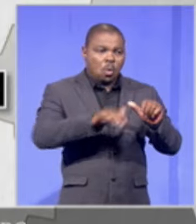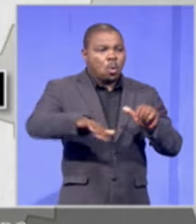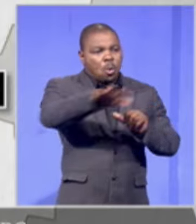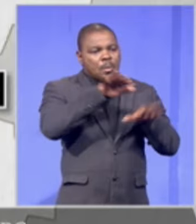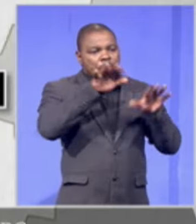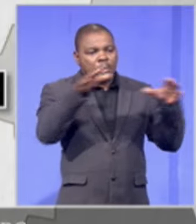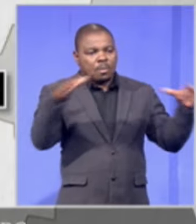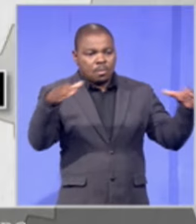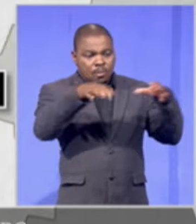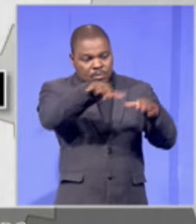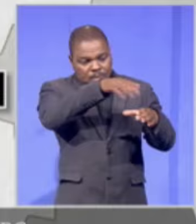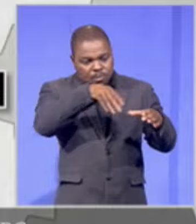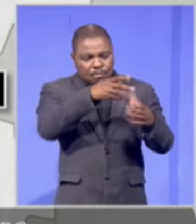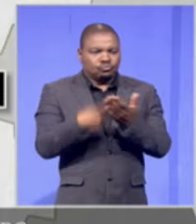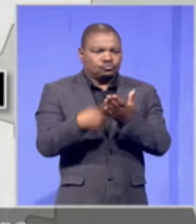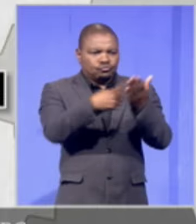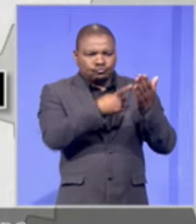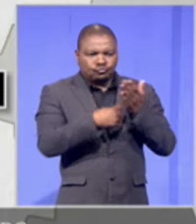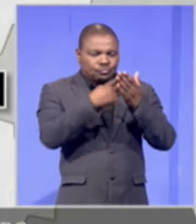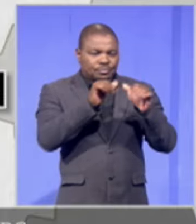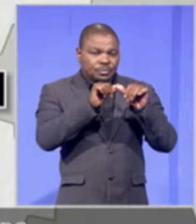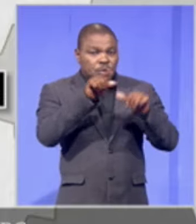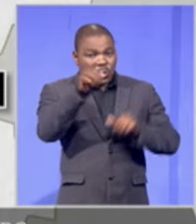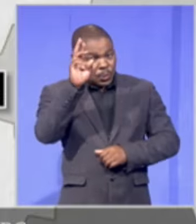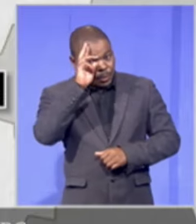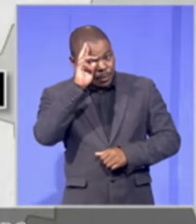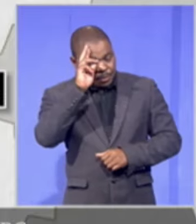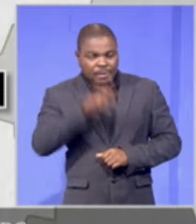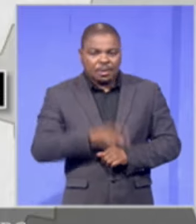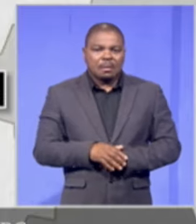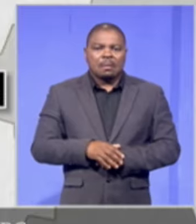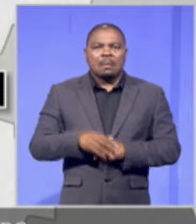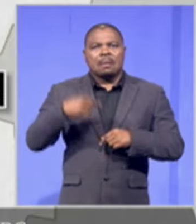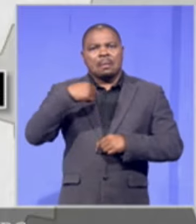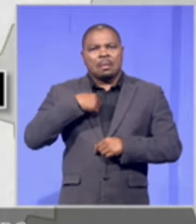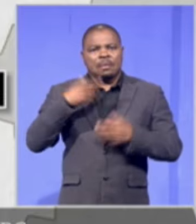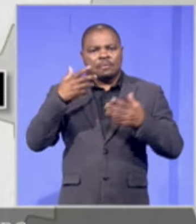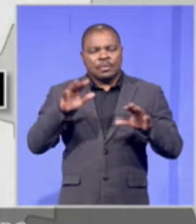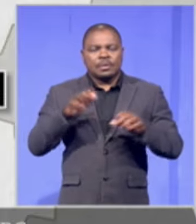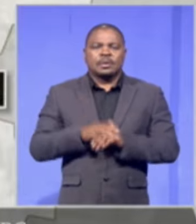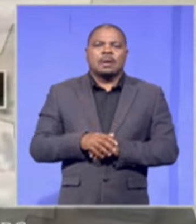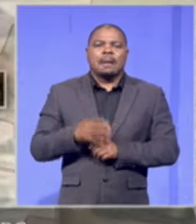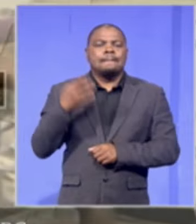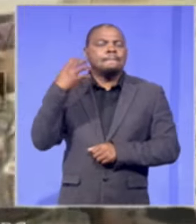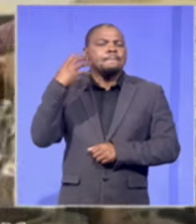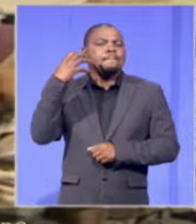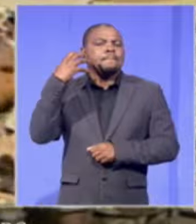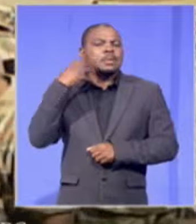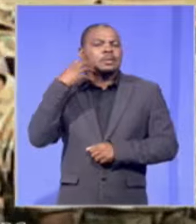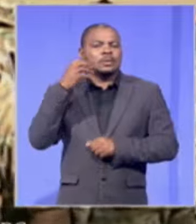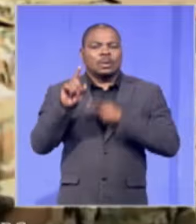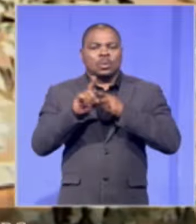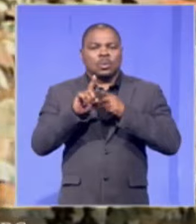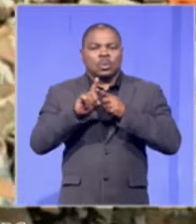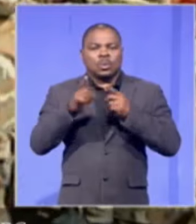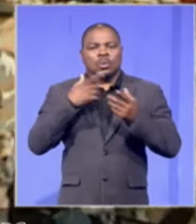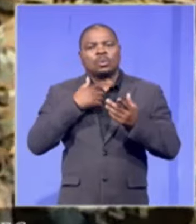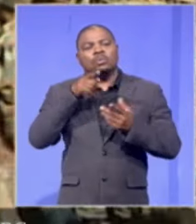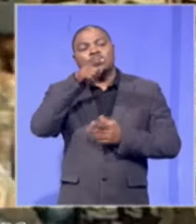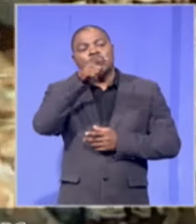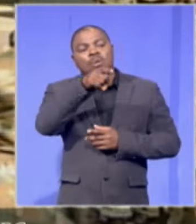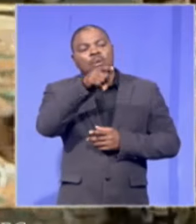amehang phareleng ena. Jwale ka ho tla hopola hore ke ile ka buisana le letona le ikarabelang ho tsa marangrang